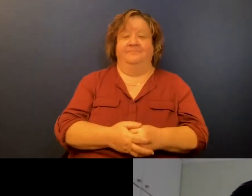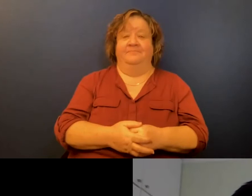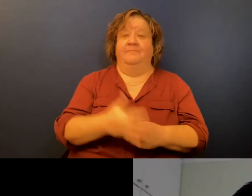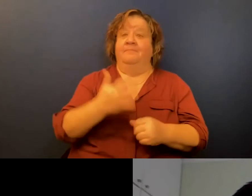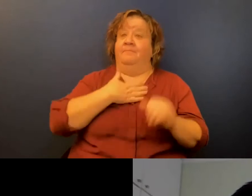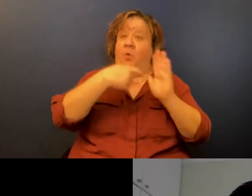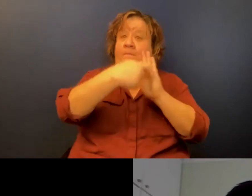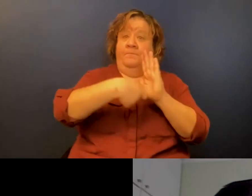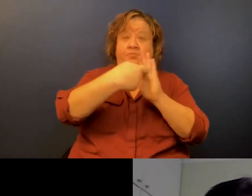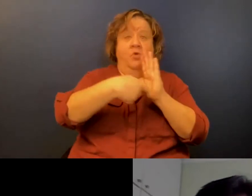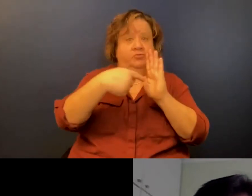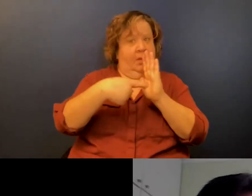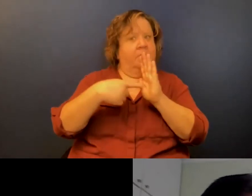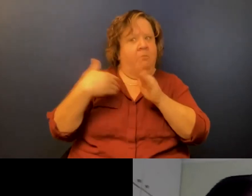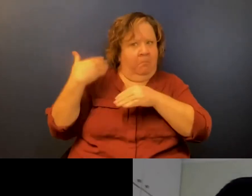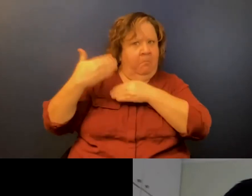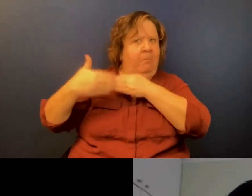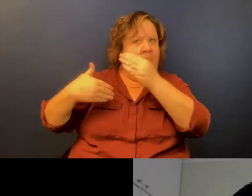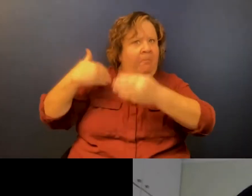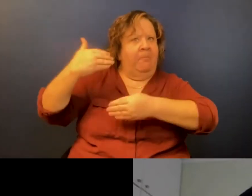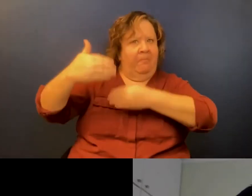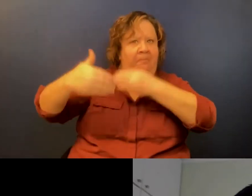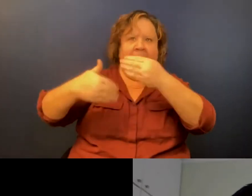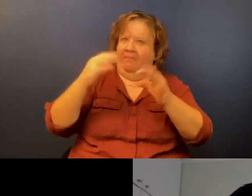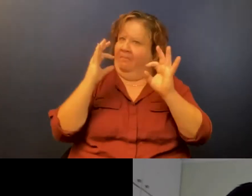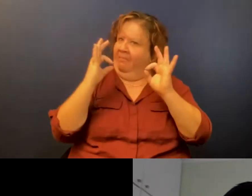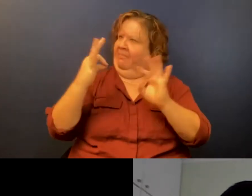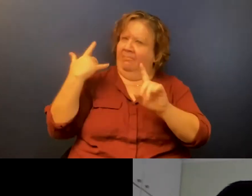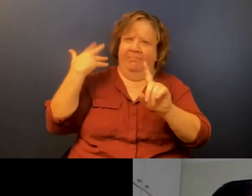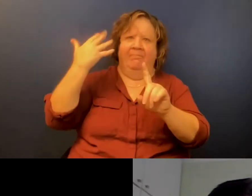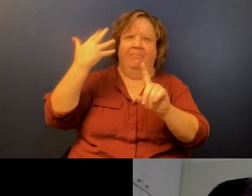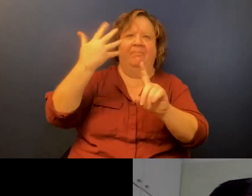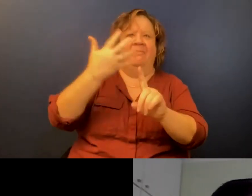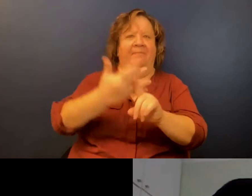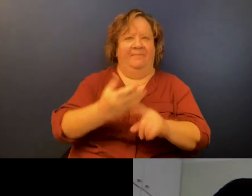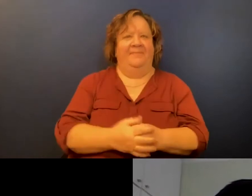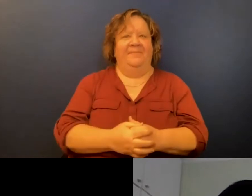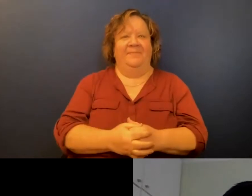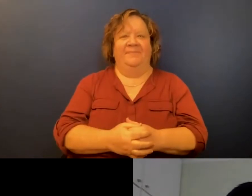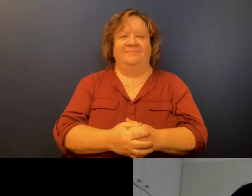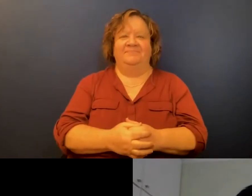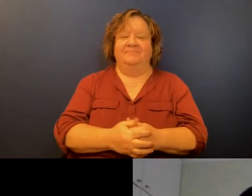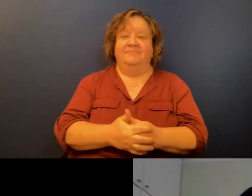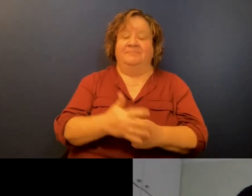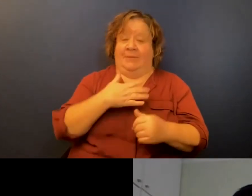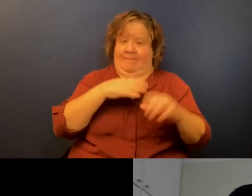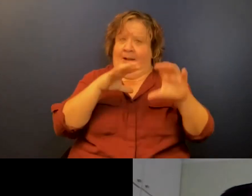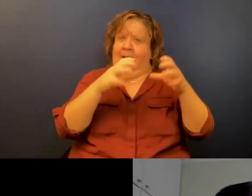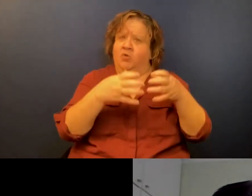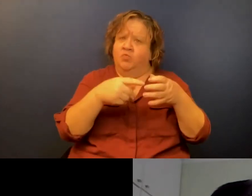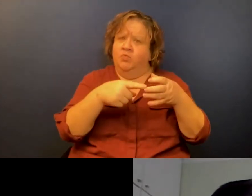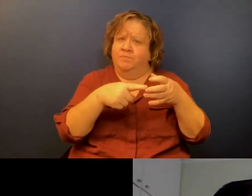So we thought about what would be the best alternative to